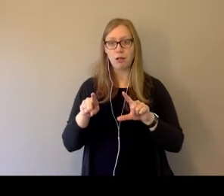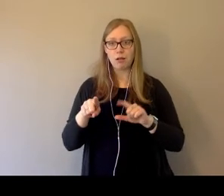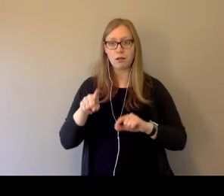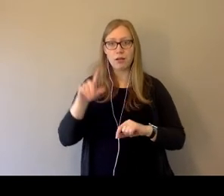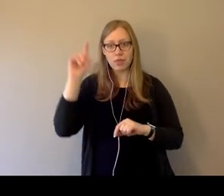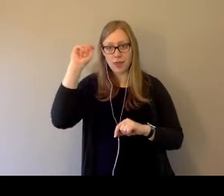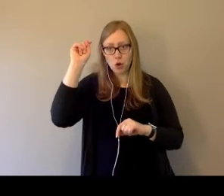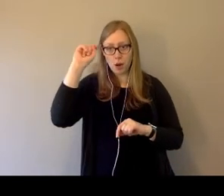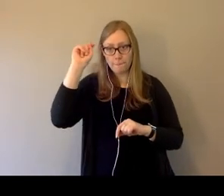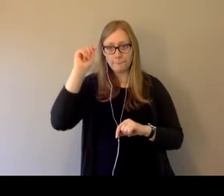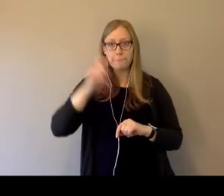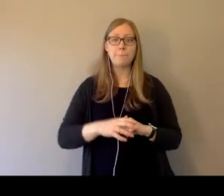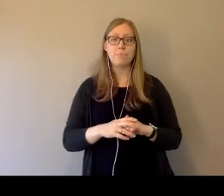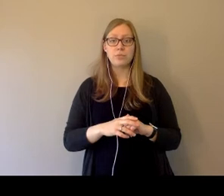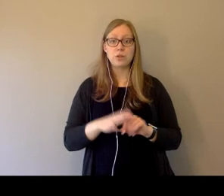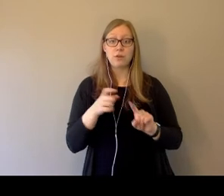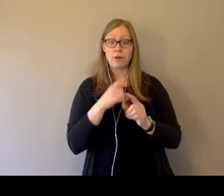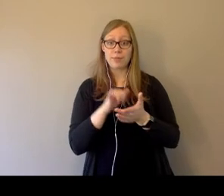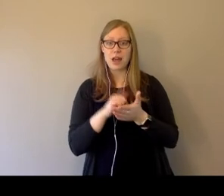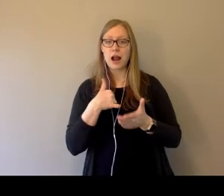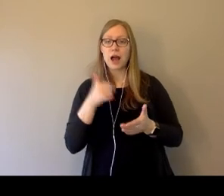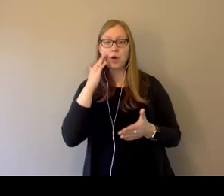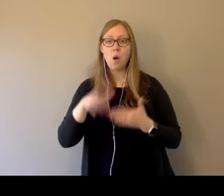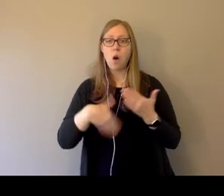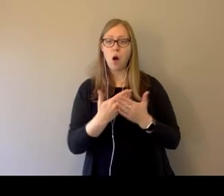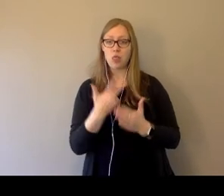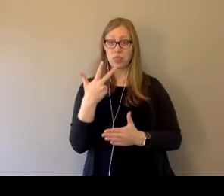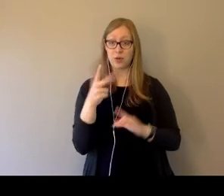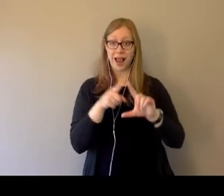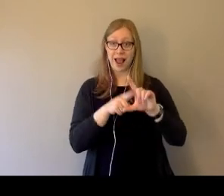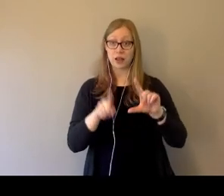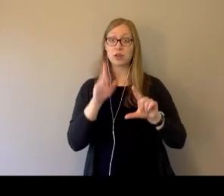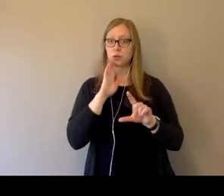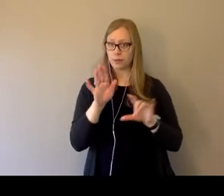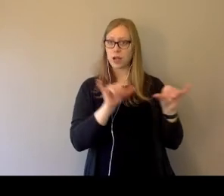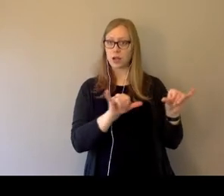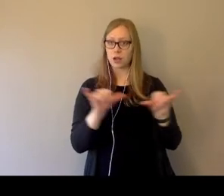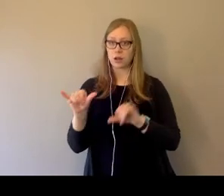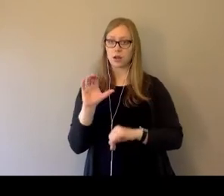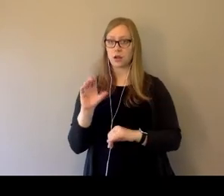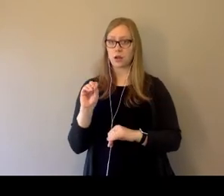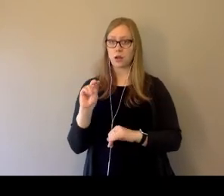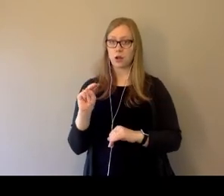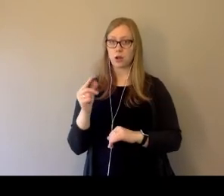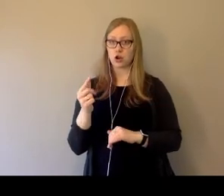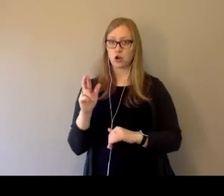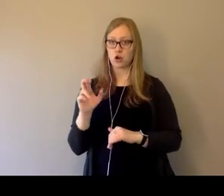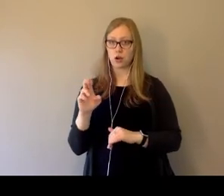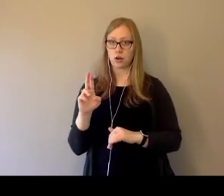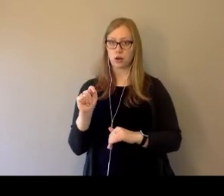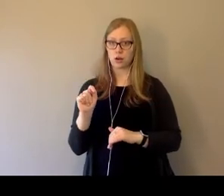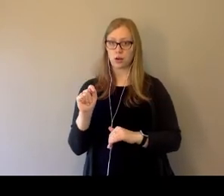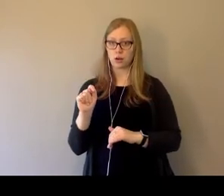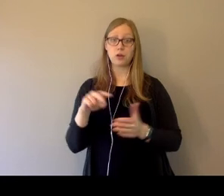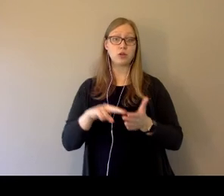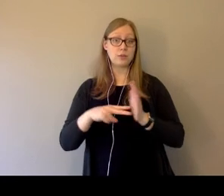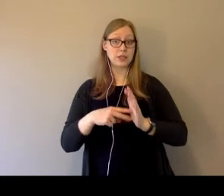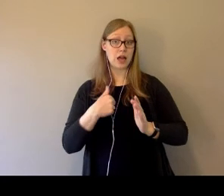And so by that, I know that all three angles are congruent. Therefore, that this pair of triangles, triangle